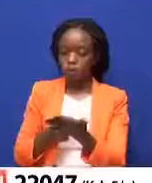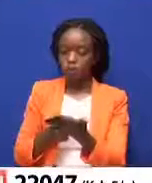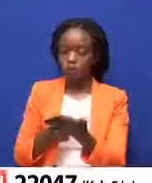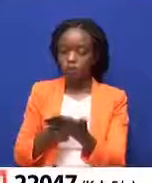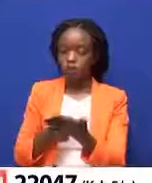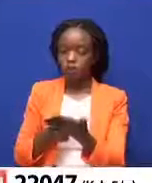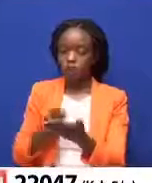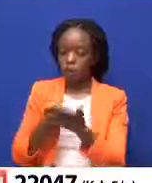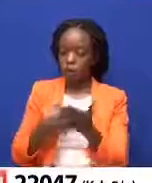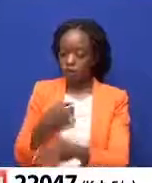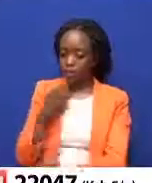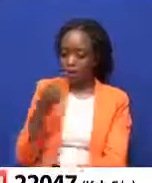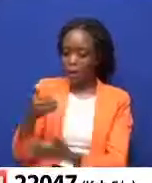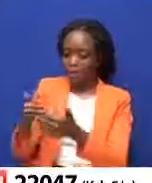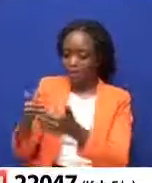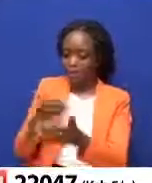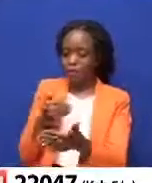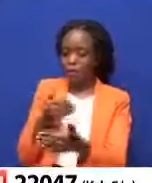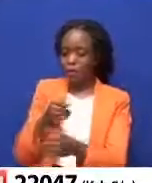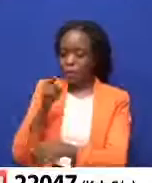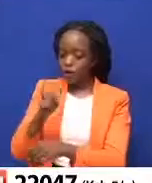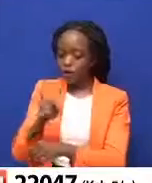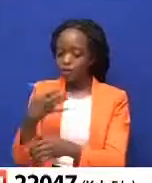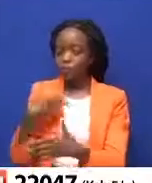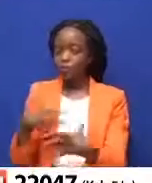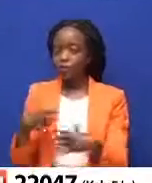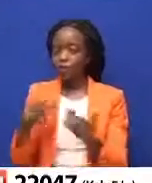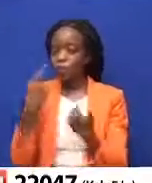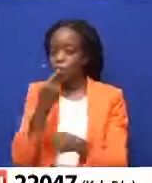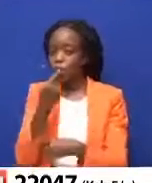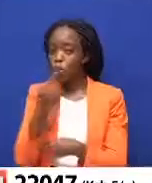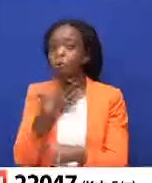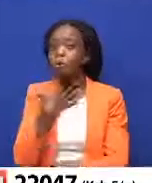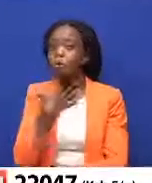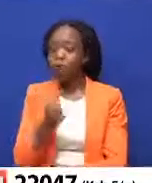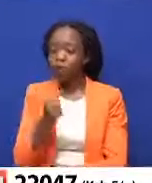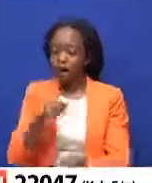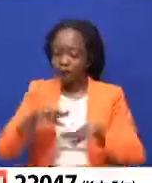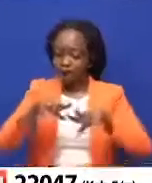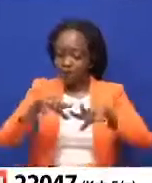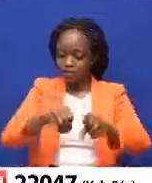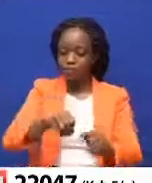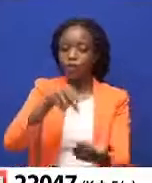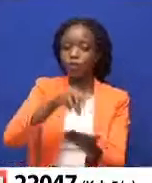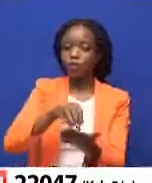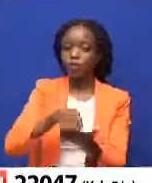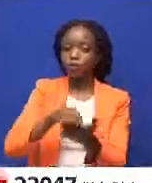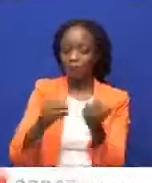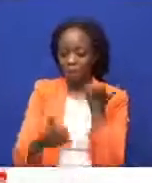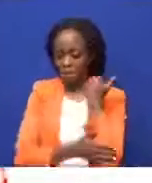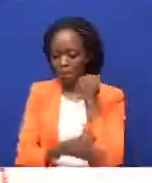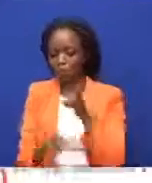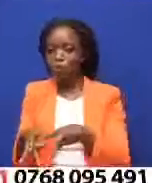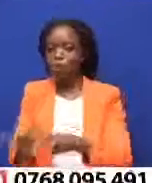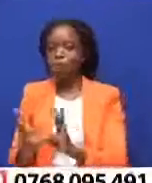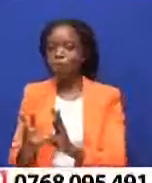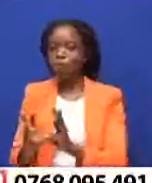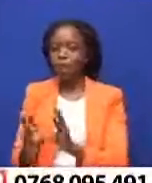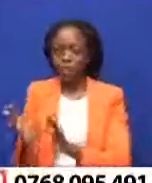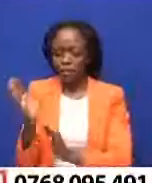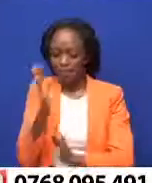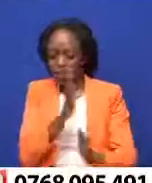I told you earlier, these were fraudsters. These are the people who wanted to snatch leadership from the back door. So they come up with